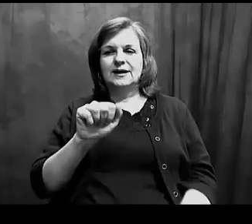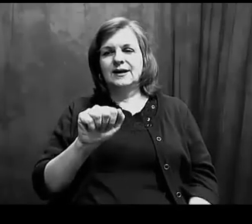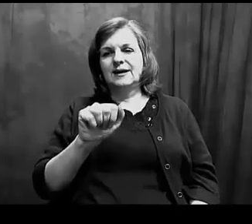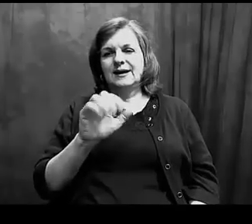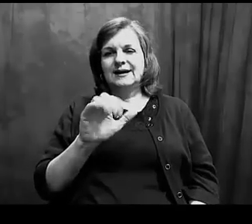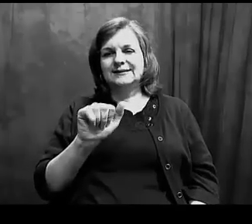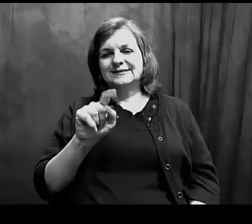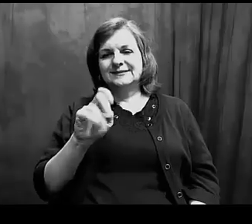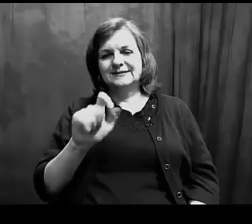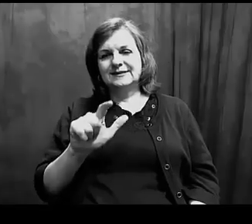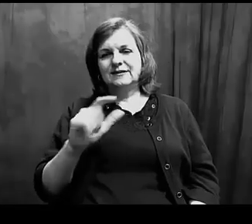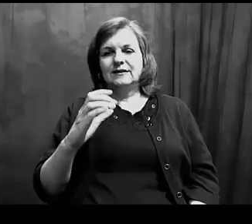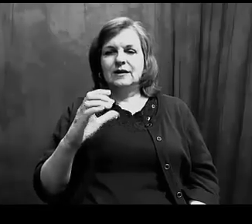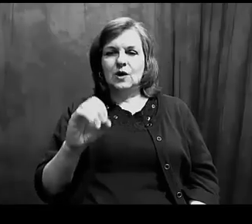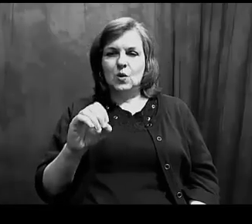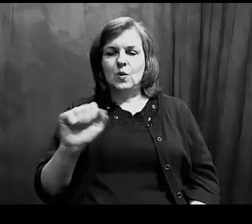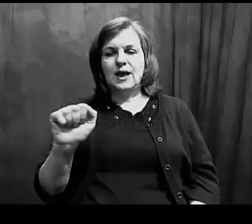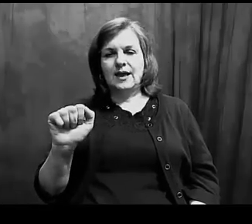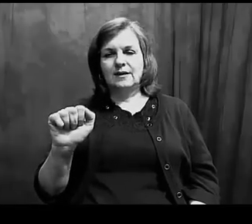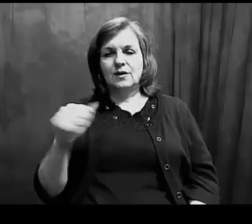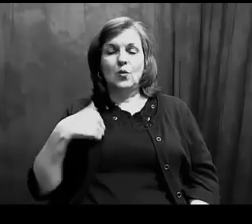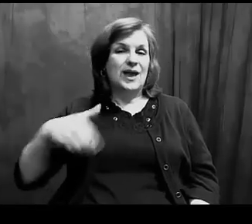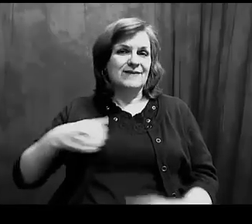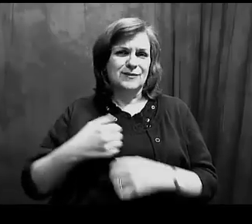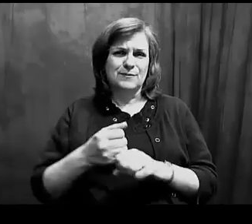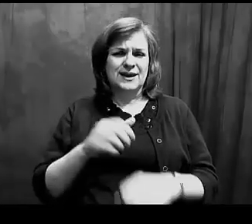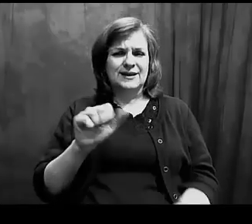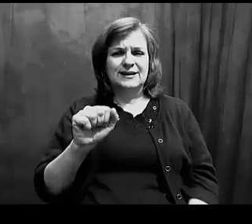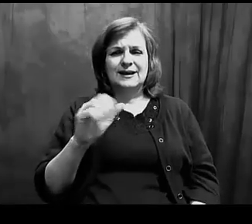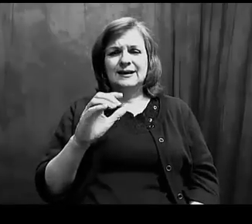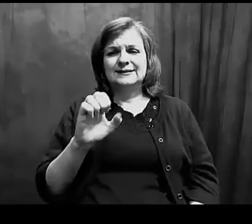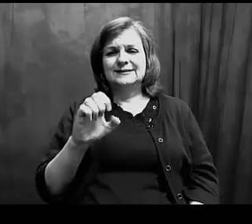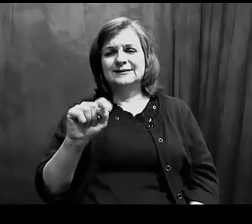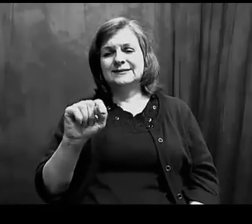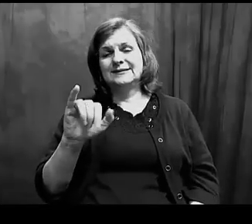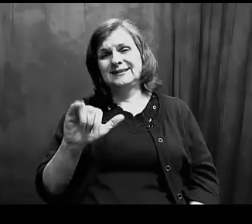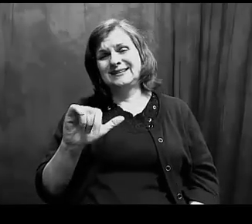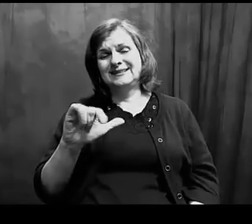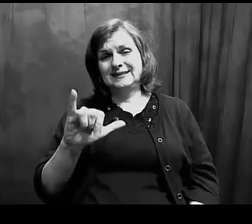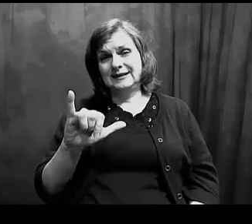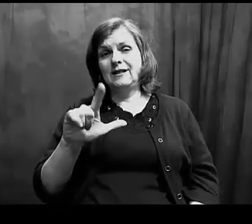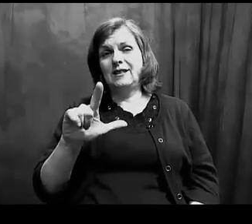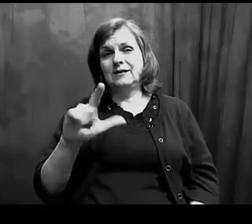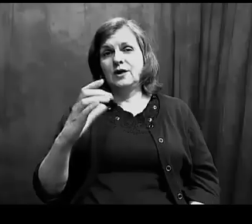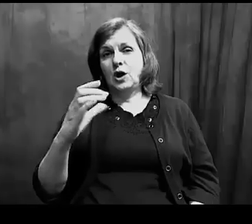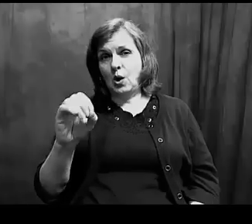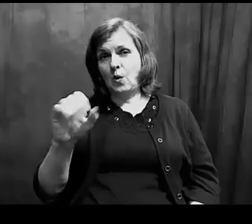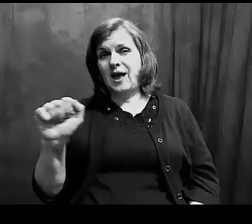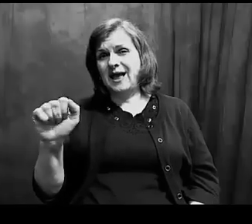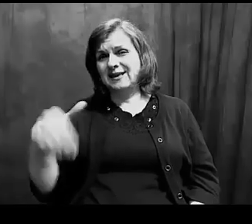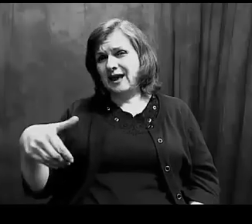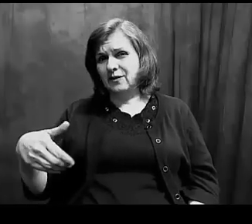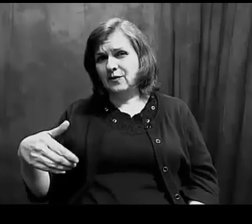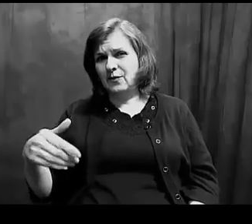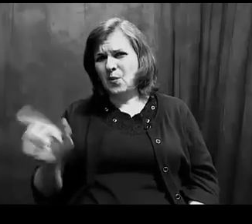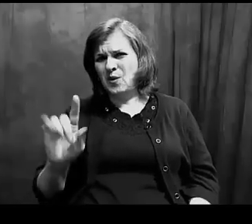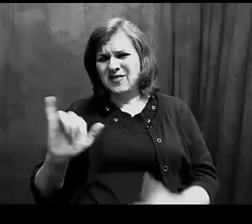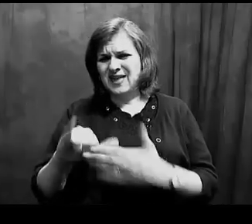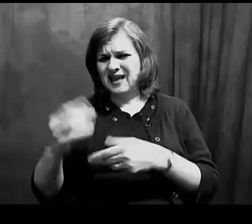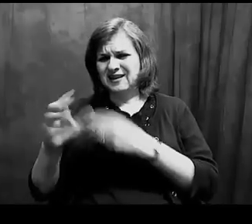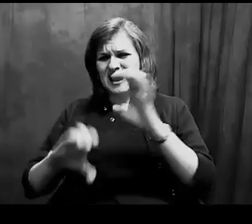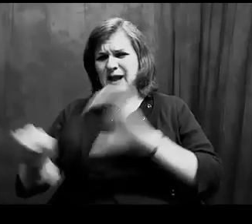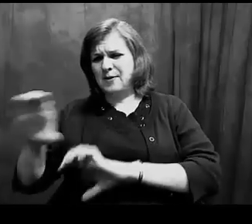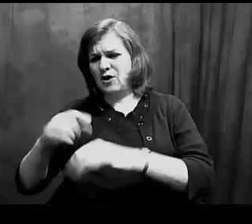as acetyl-CoA. Now, the problem is we haven't made acetyl-CoA yet. Okay?